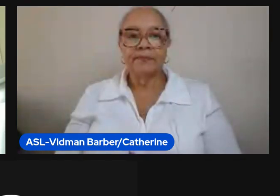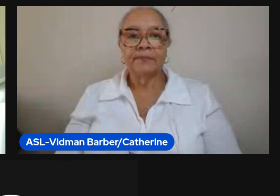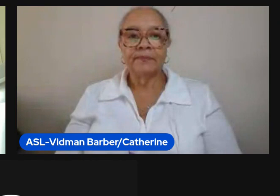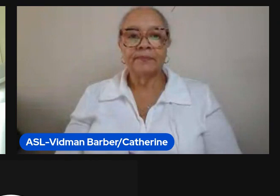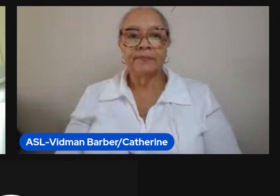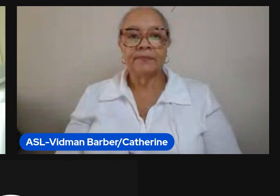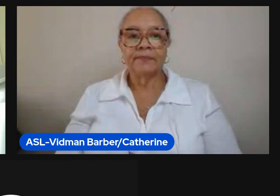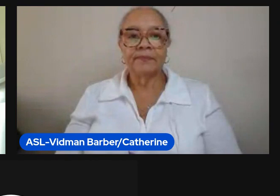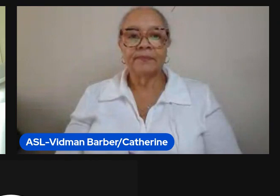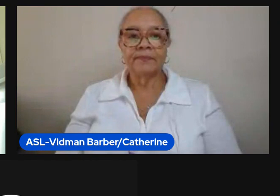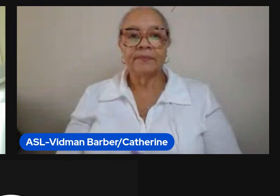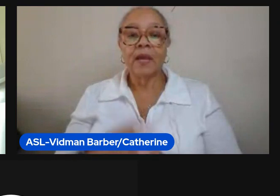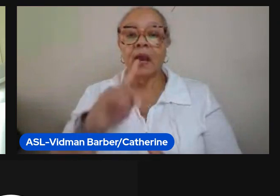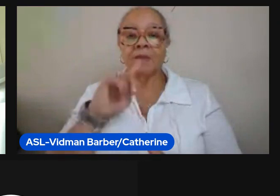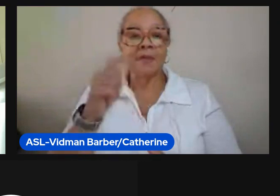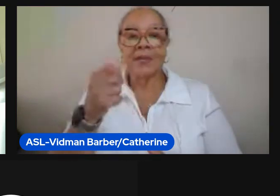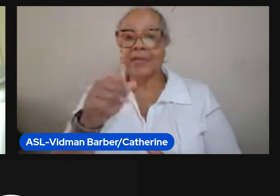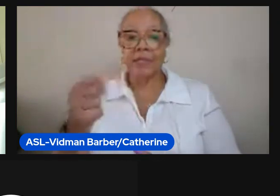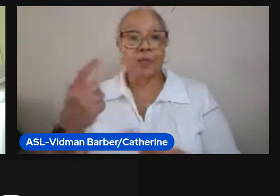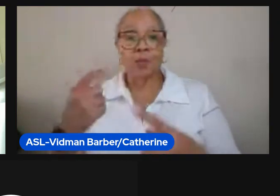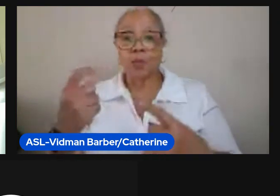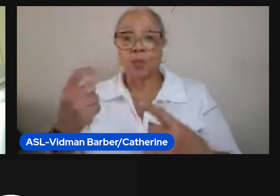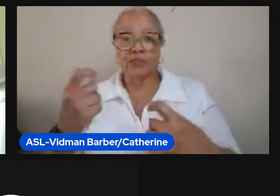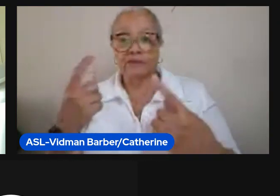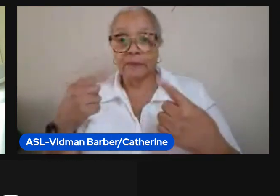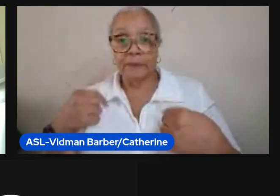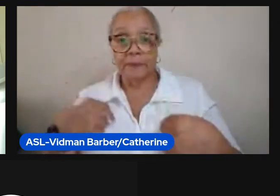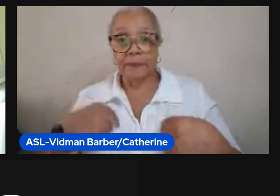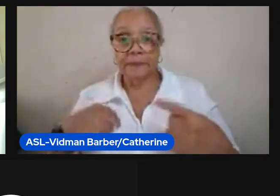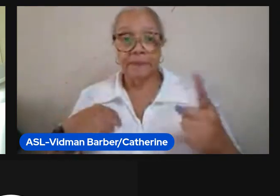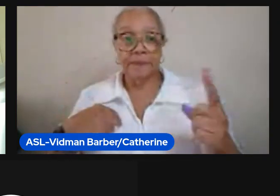I don't know. Are there any questions?